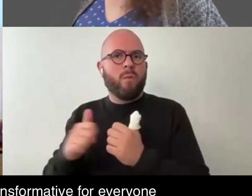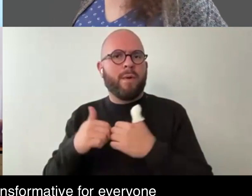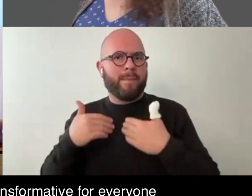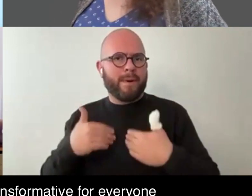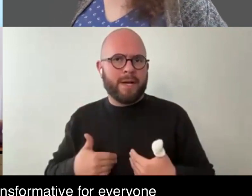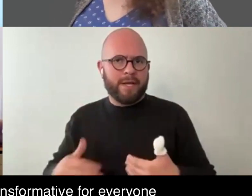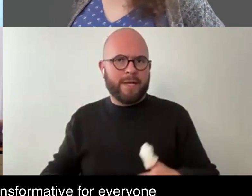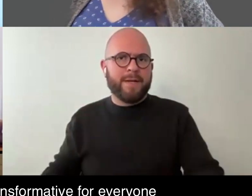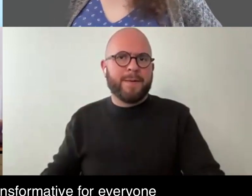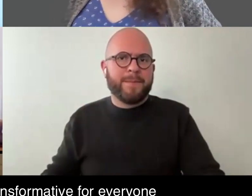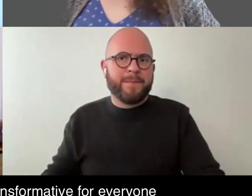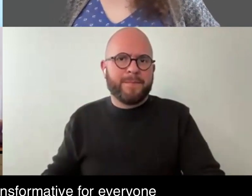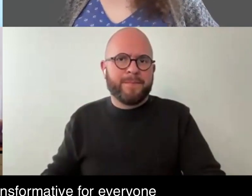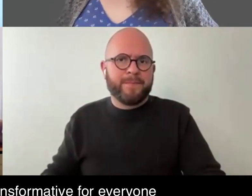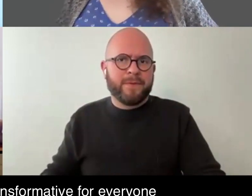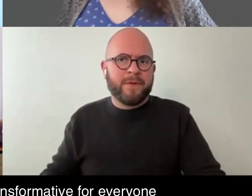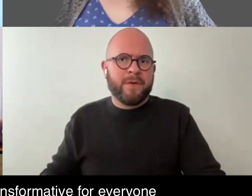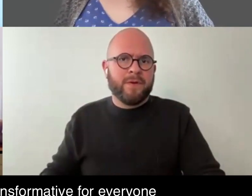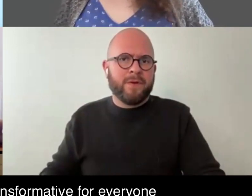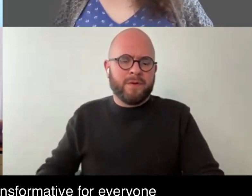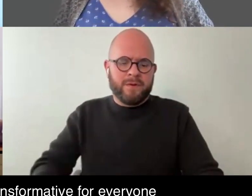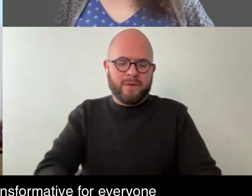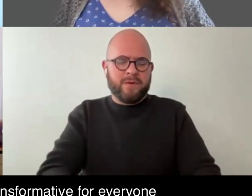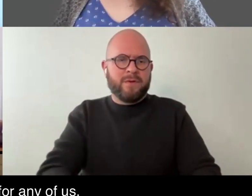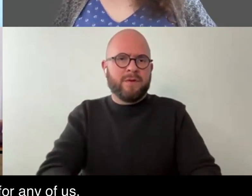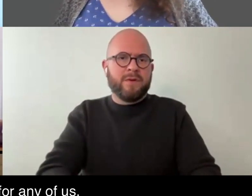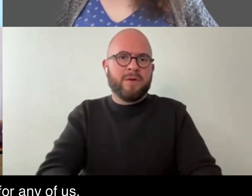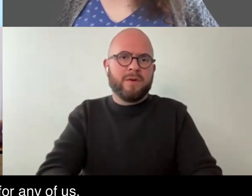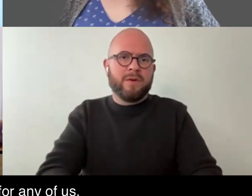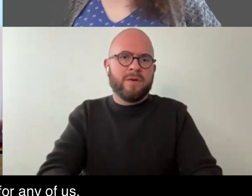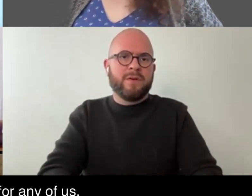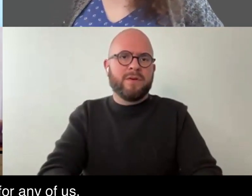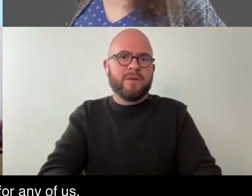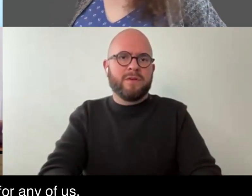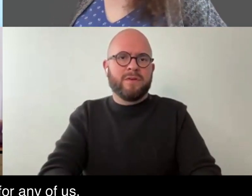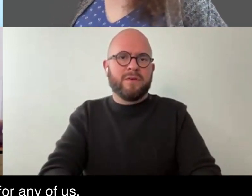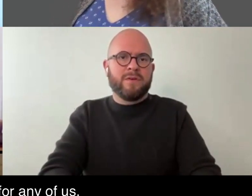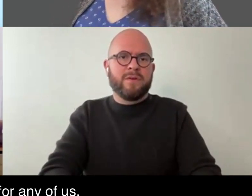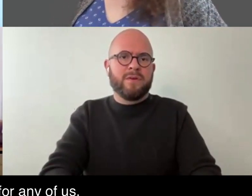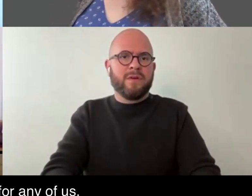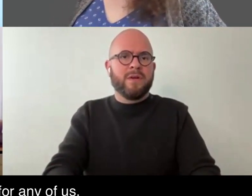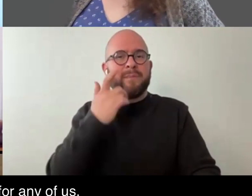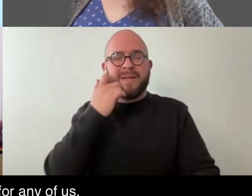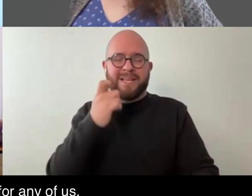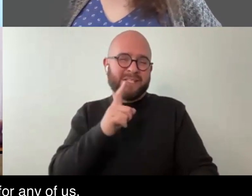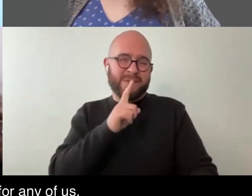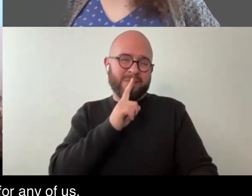right? Because ableism isn't actually good news for any of us.